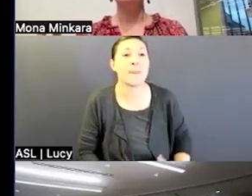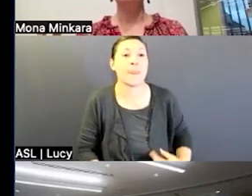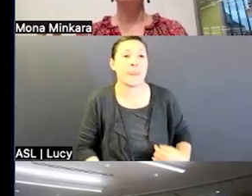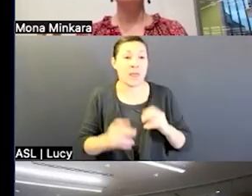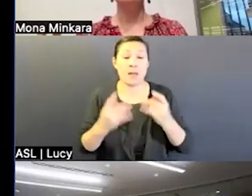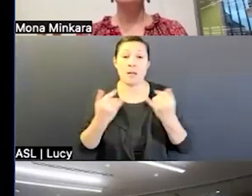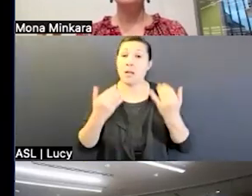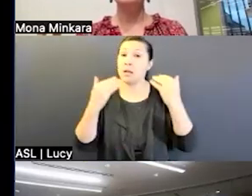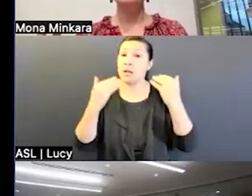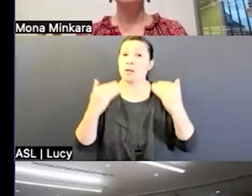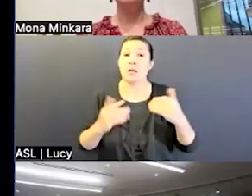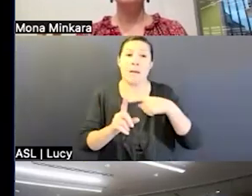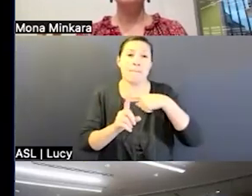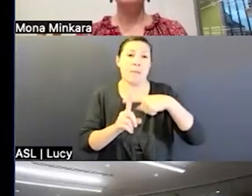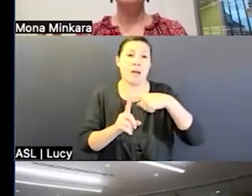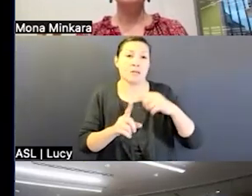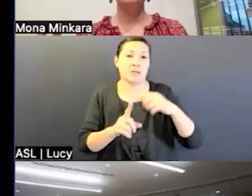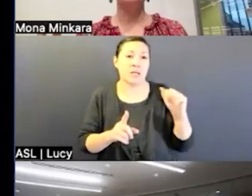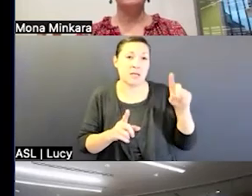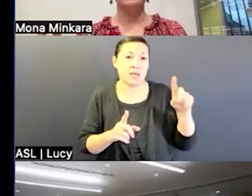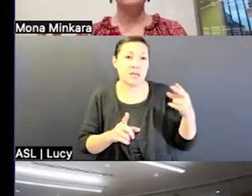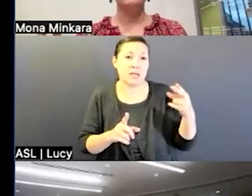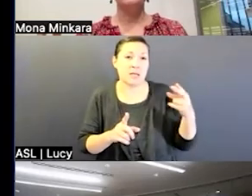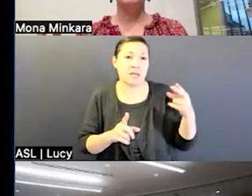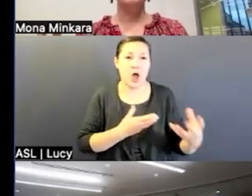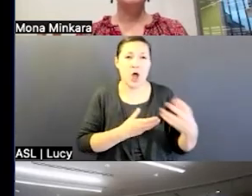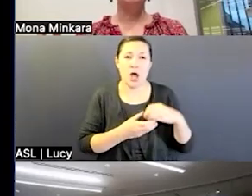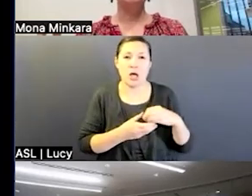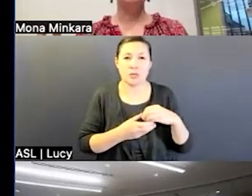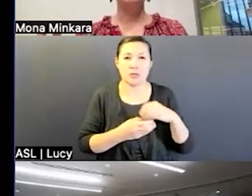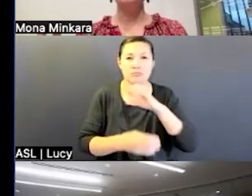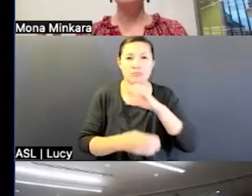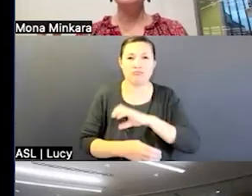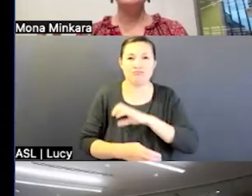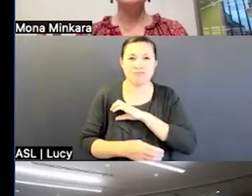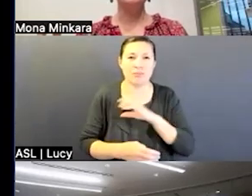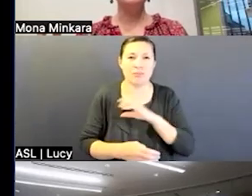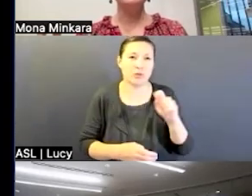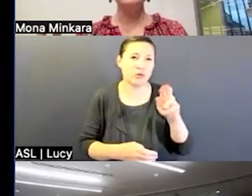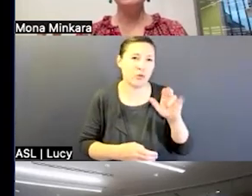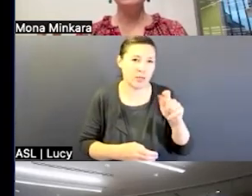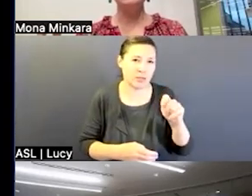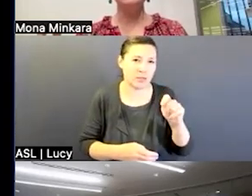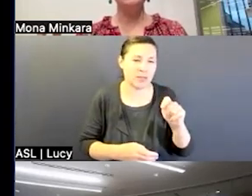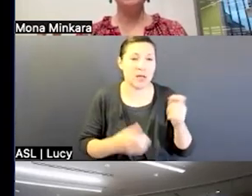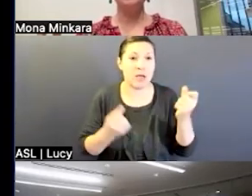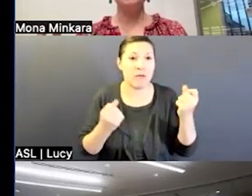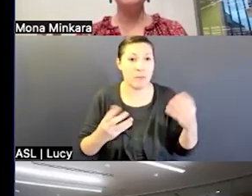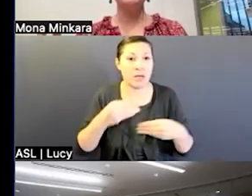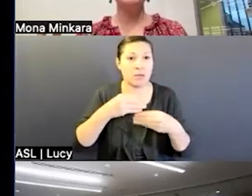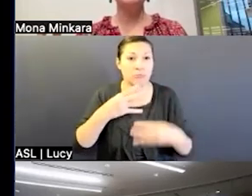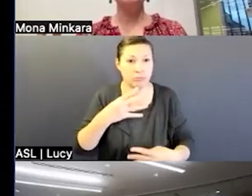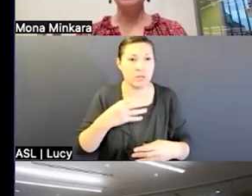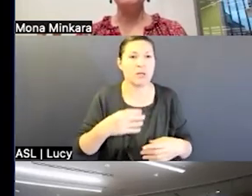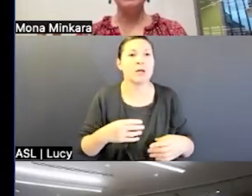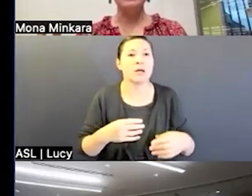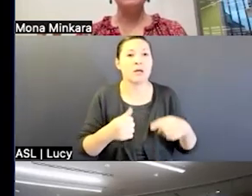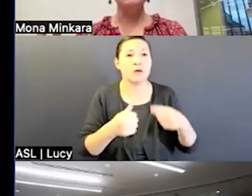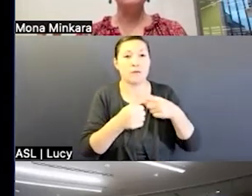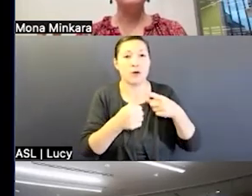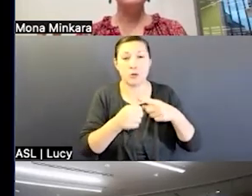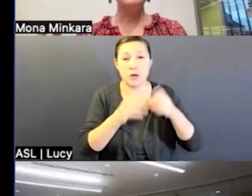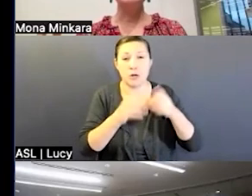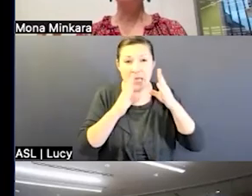positive ADHD and autism traits. There's so many. This incredible attention to detail, thoroughness,